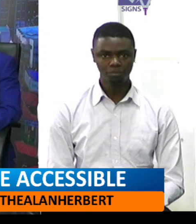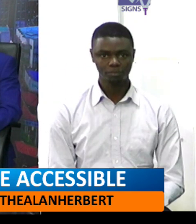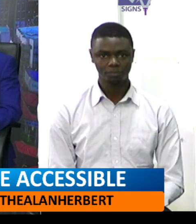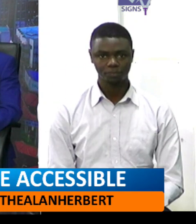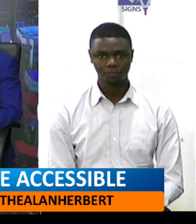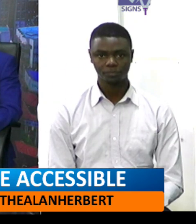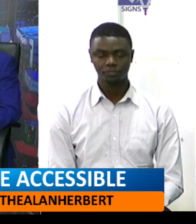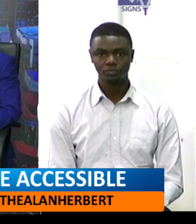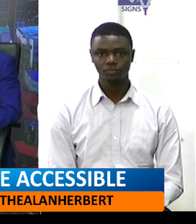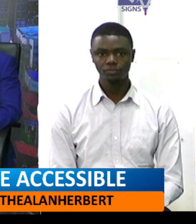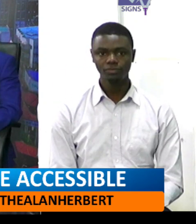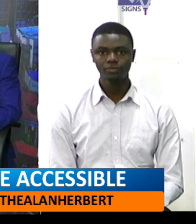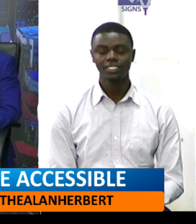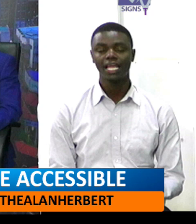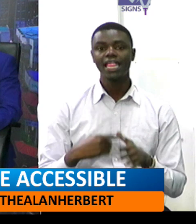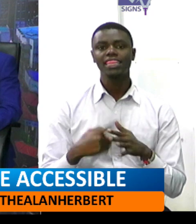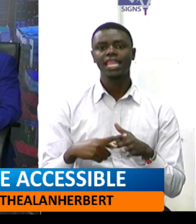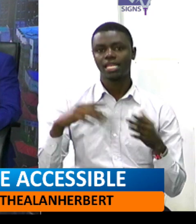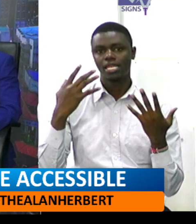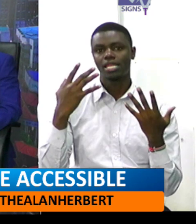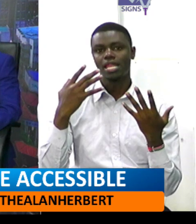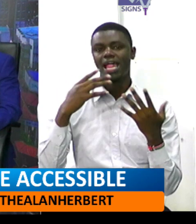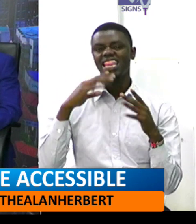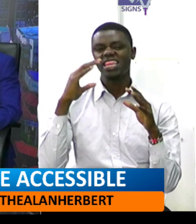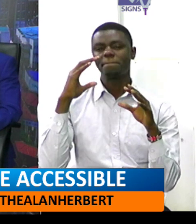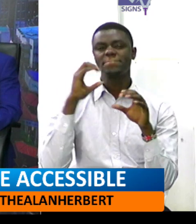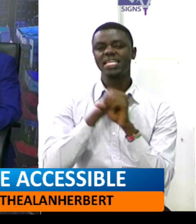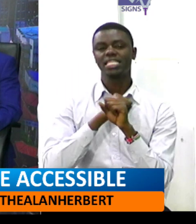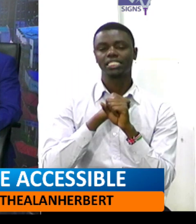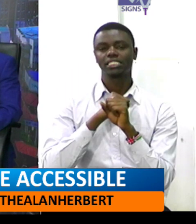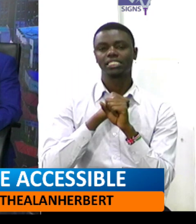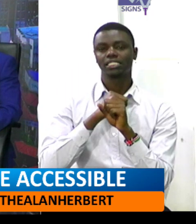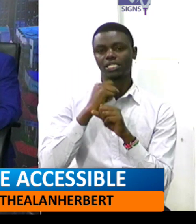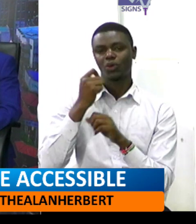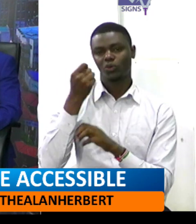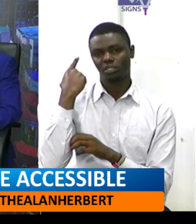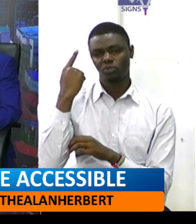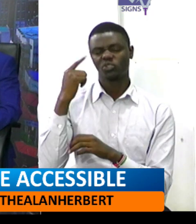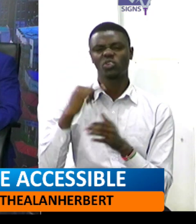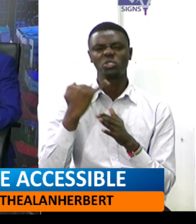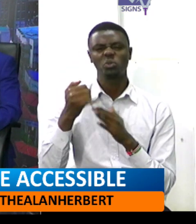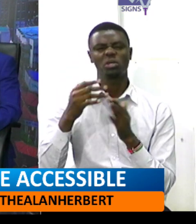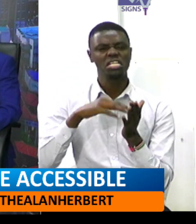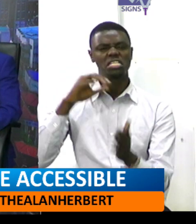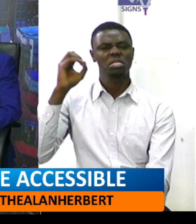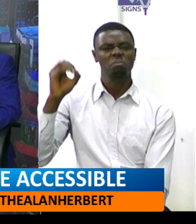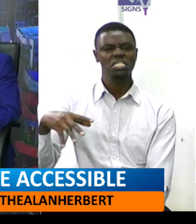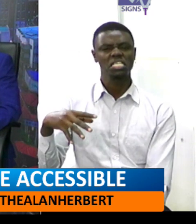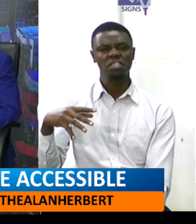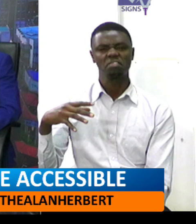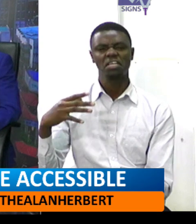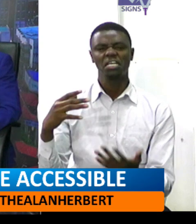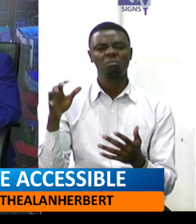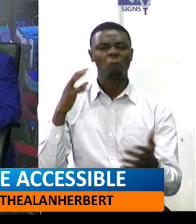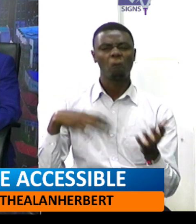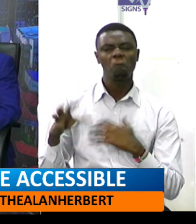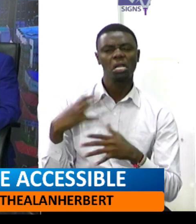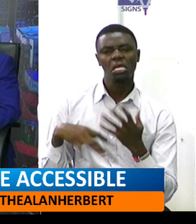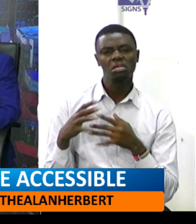So, and then the misconception, the perception that insurance is too expensive. It is